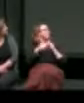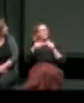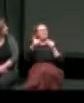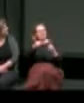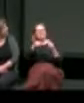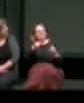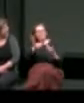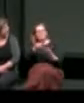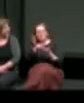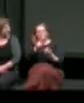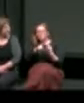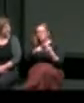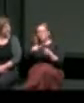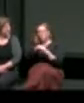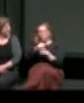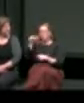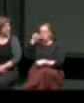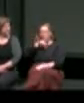but,